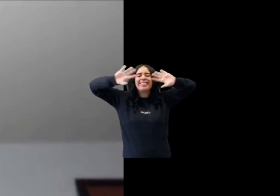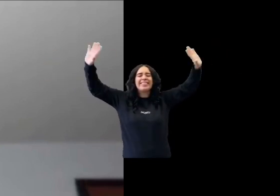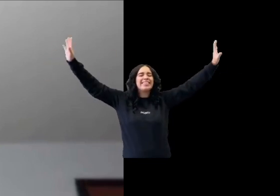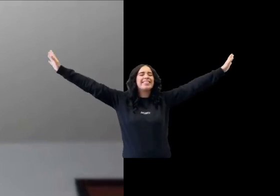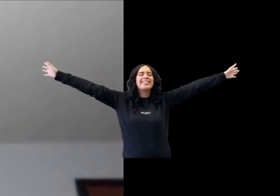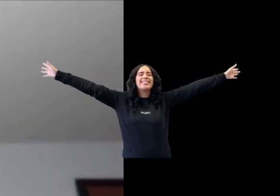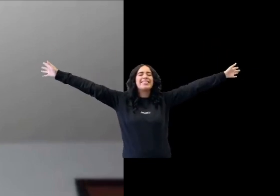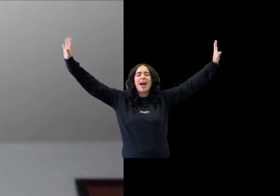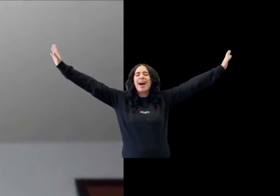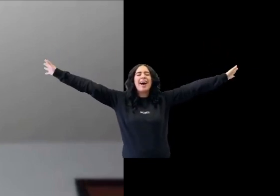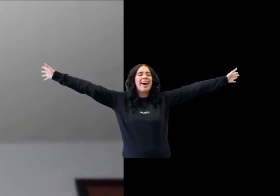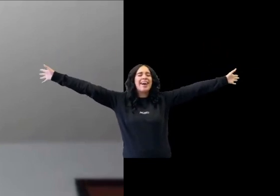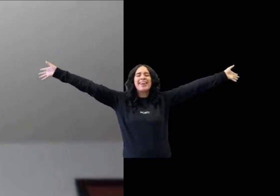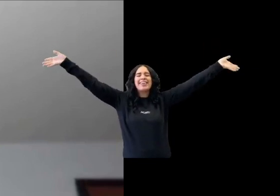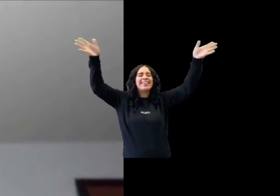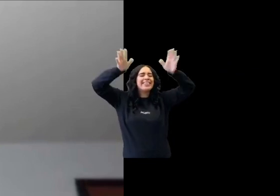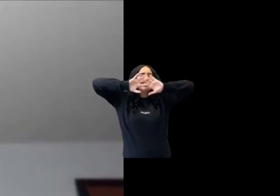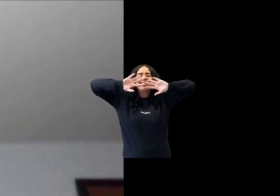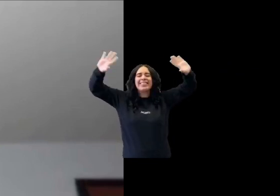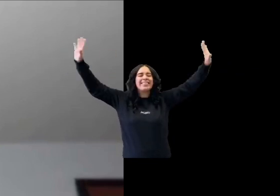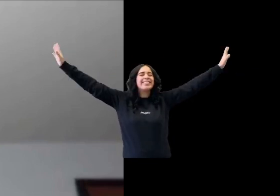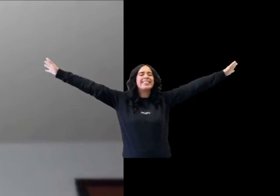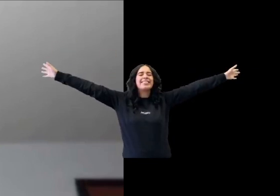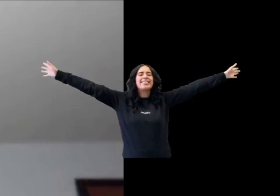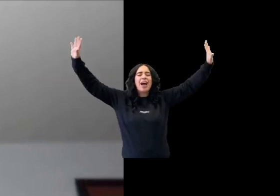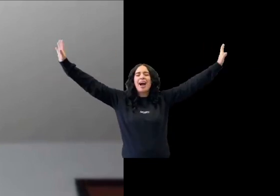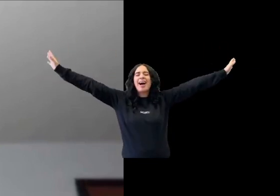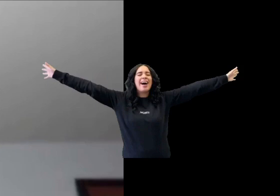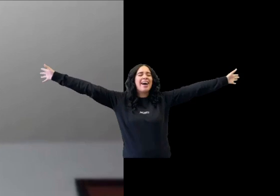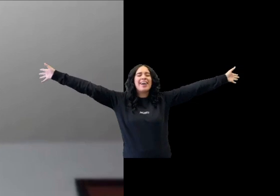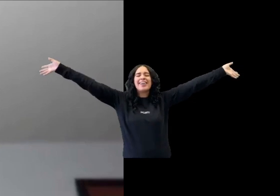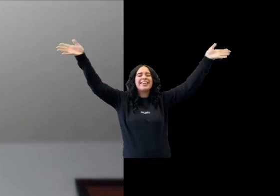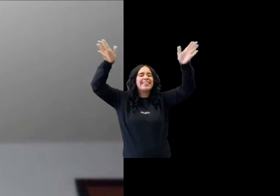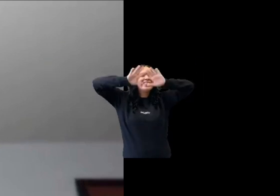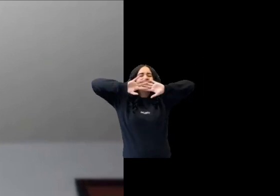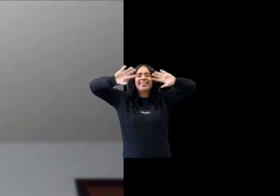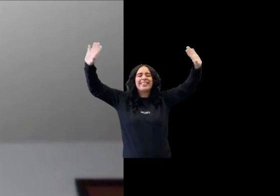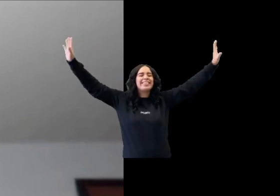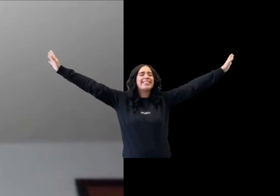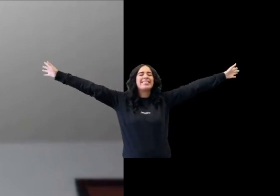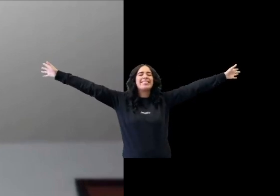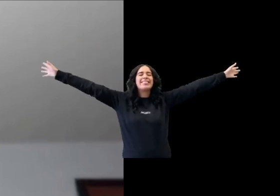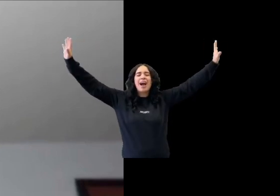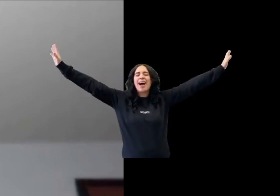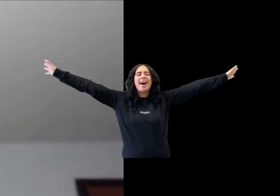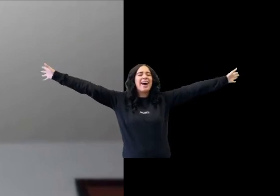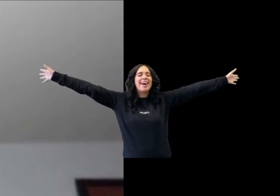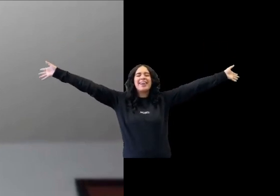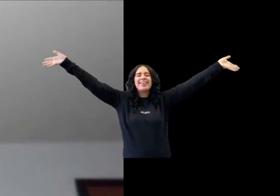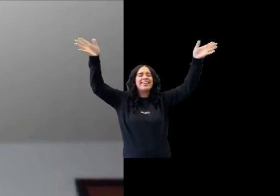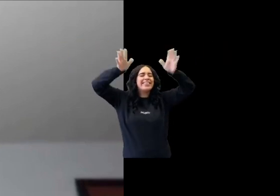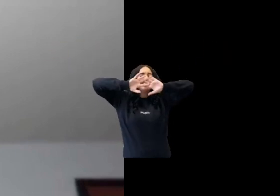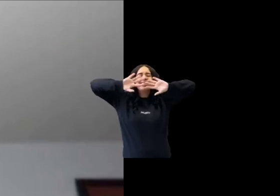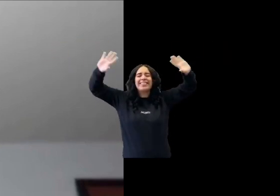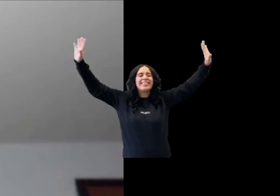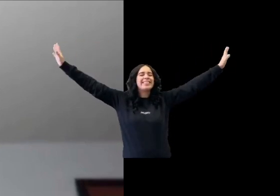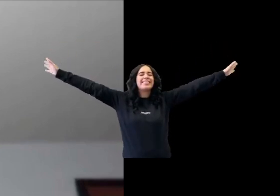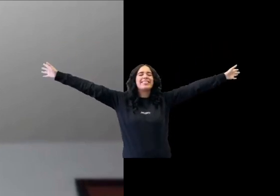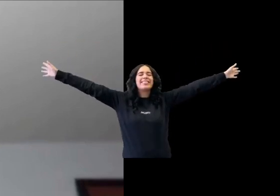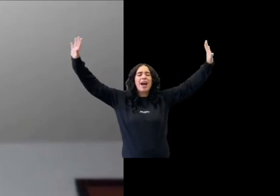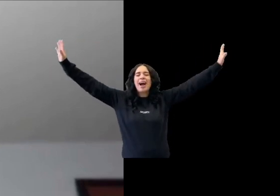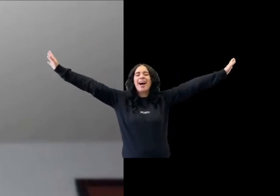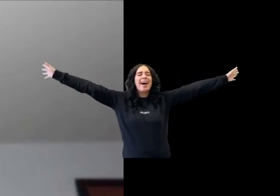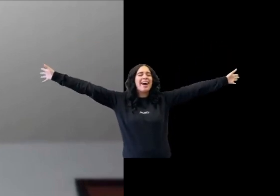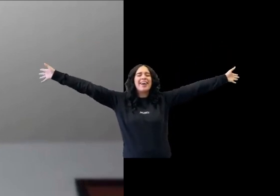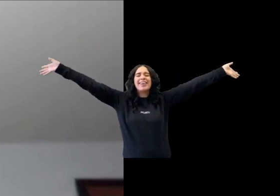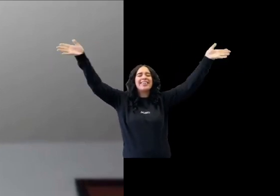bed. You literally just said that. So all of a sudden we on domestic violence and